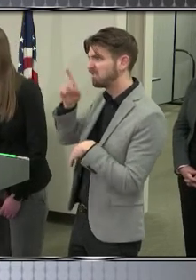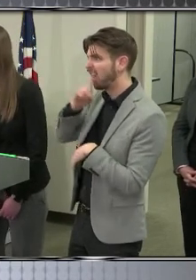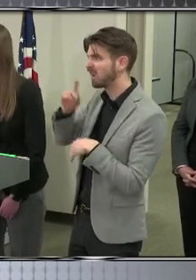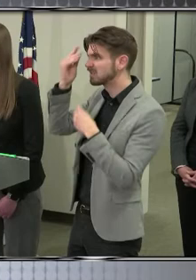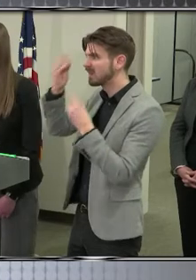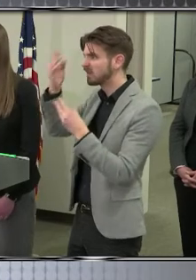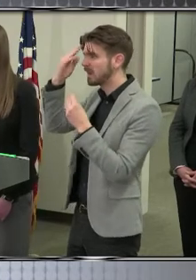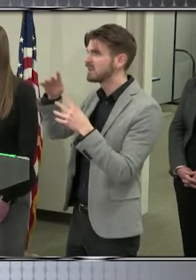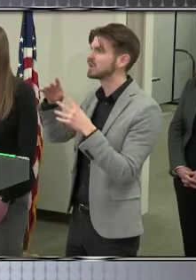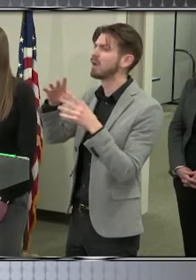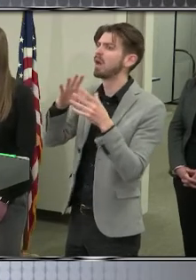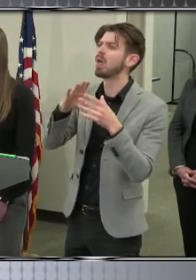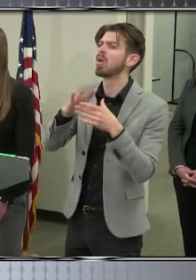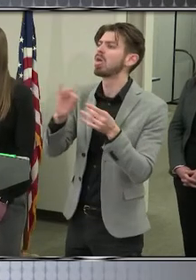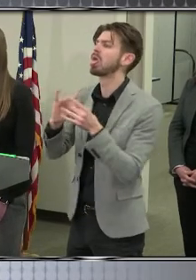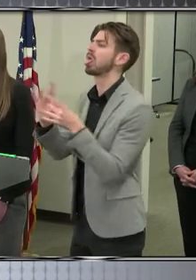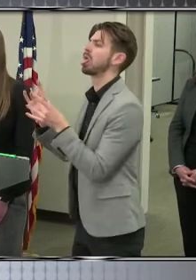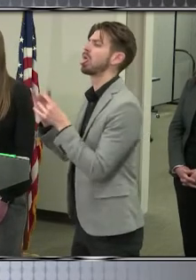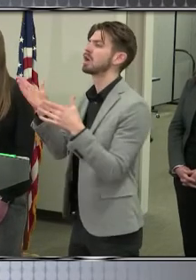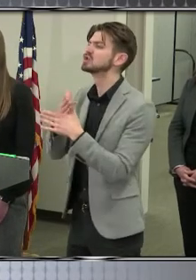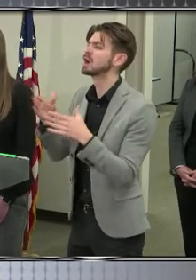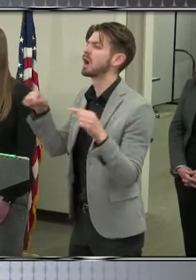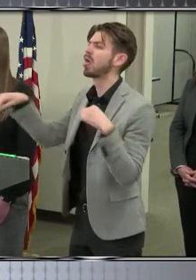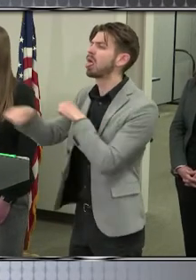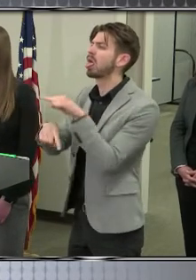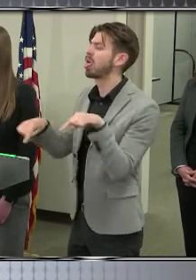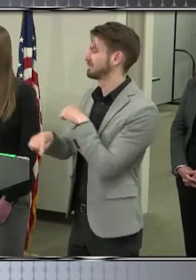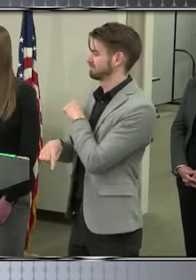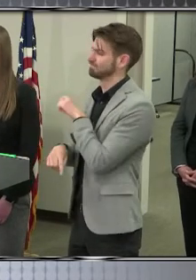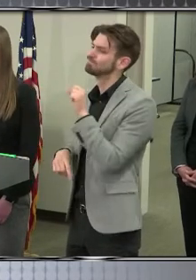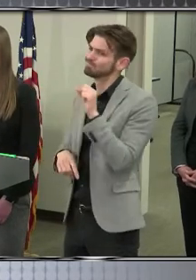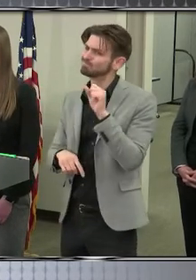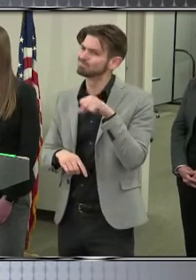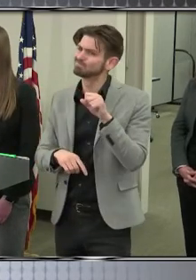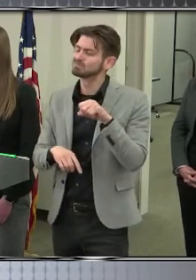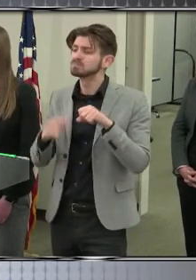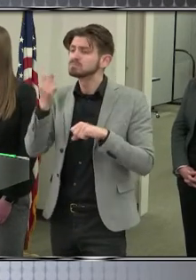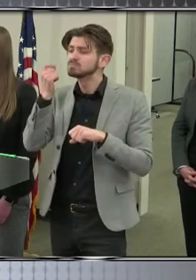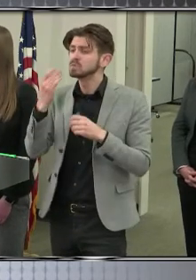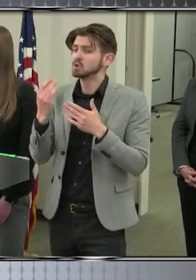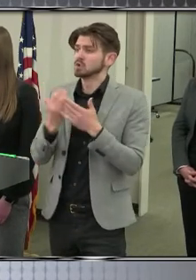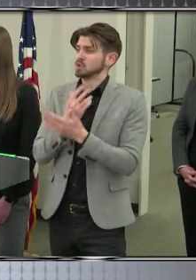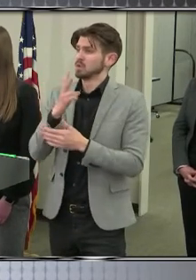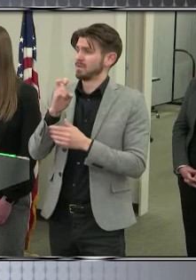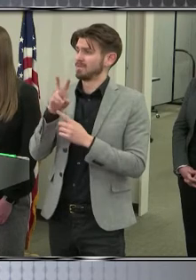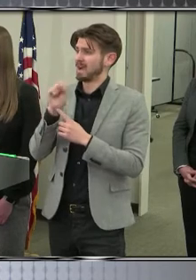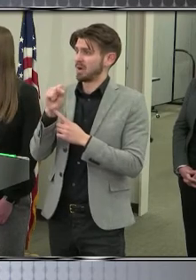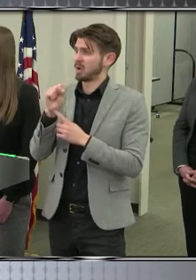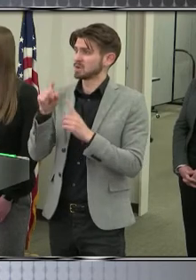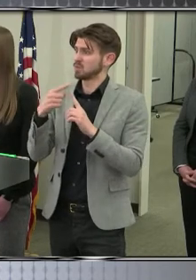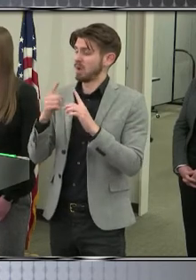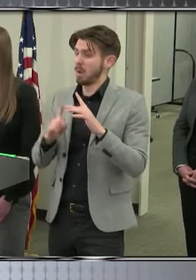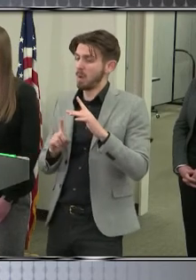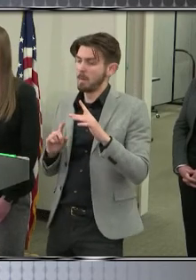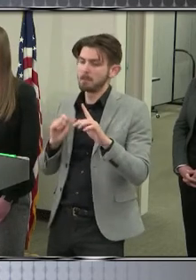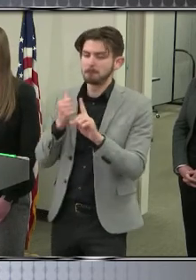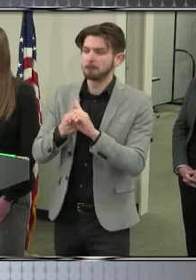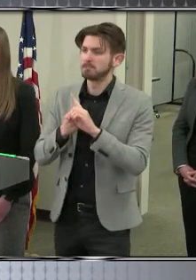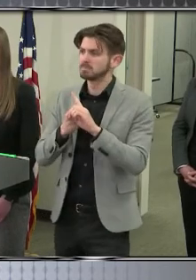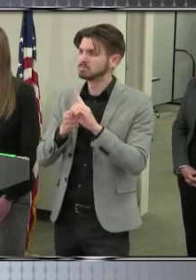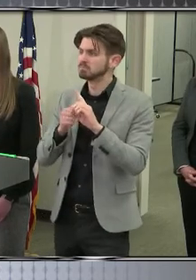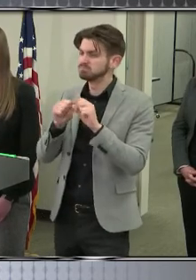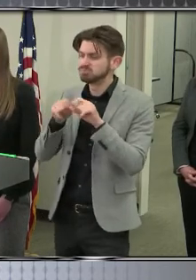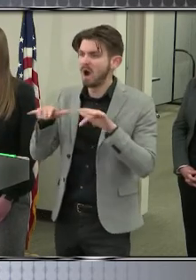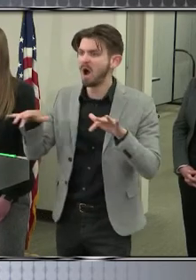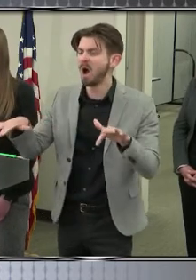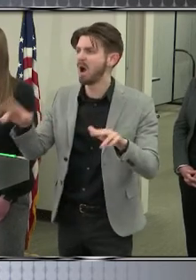I think there certainly is a lot of misinformation that circulates. It's hard when a new virus hits because there's a lot of fear around that. And we completely understand